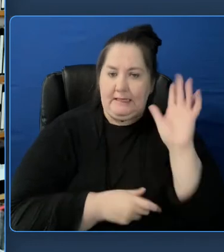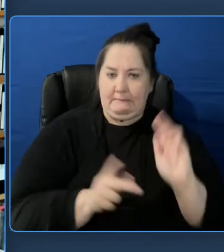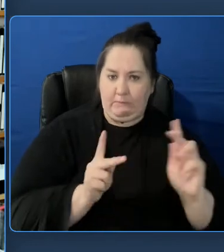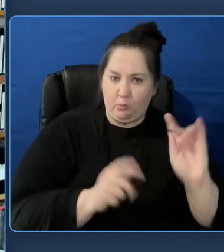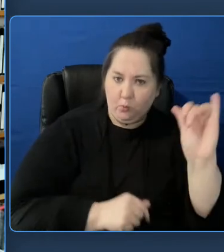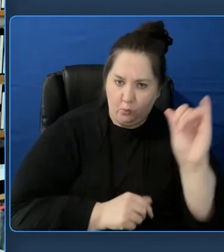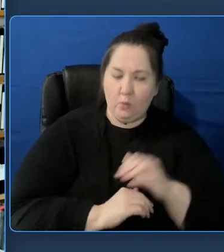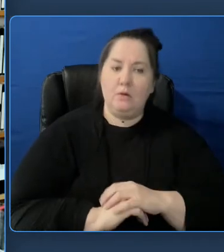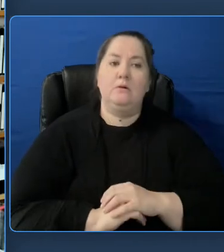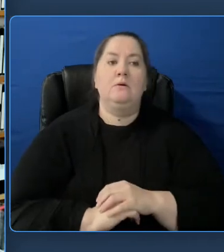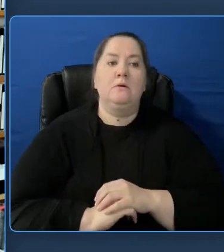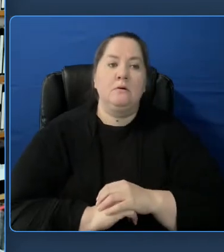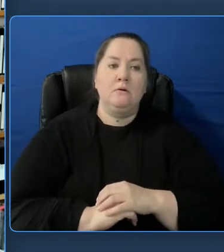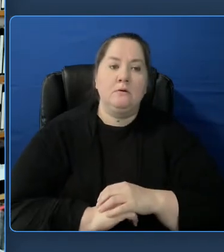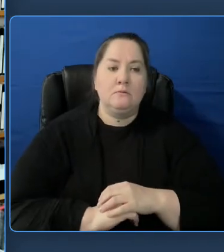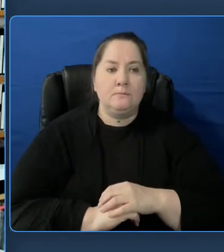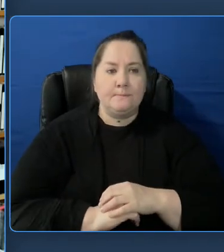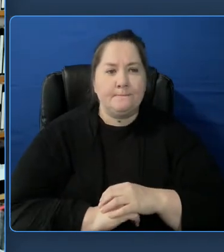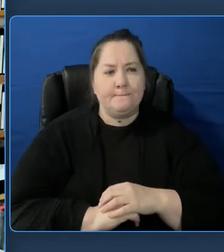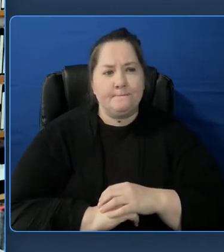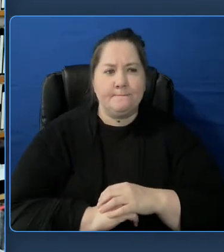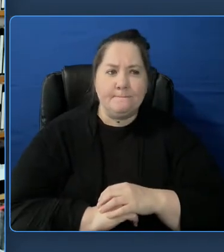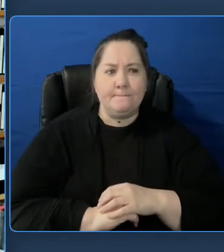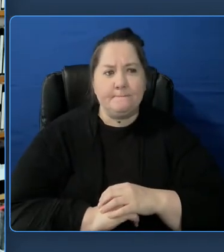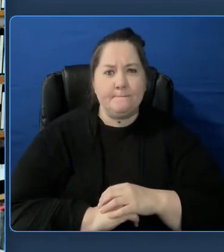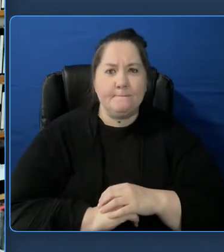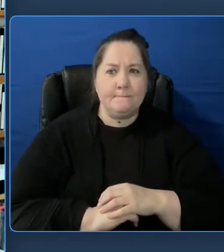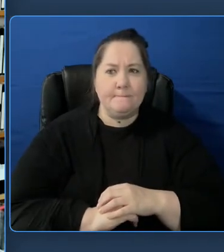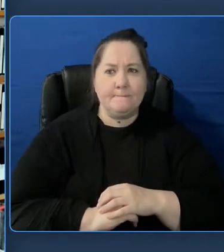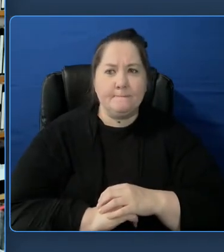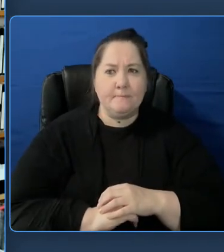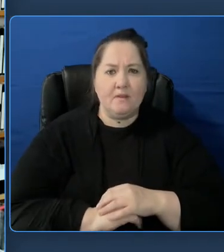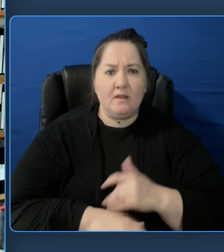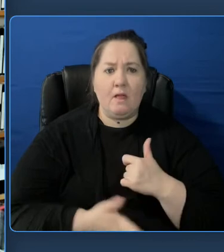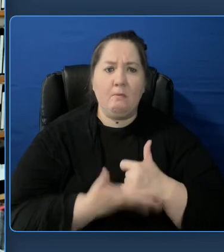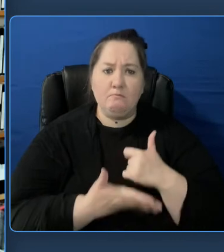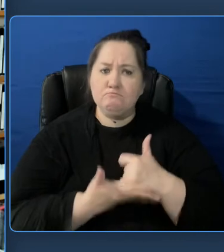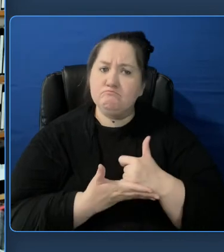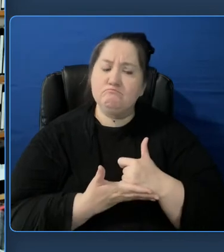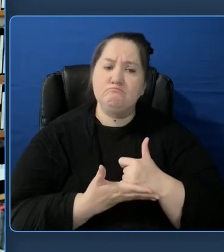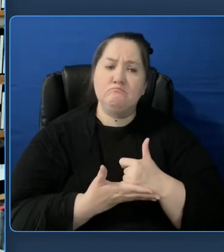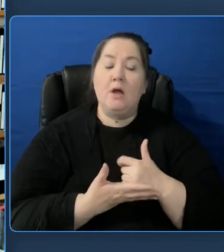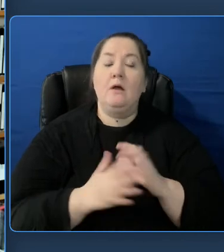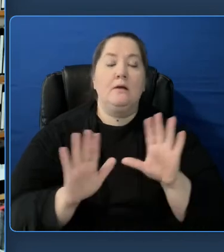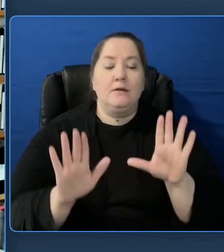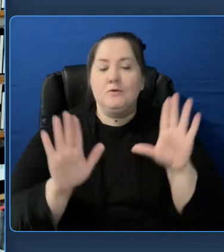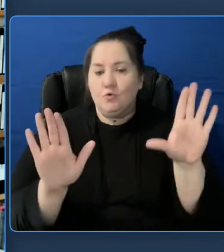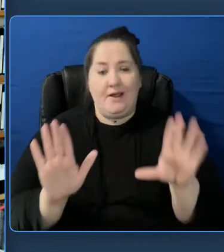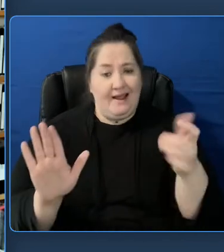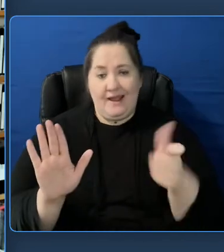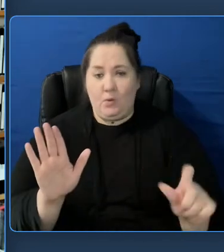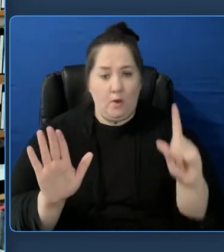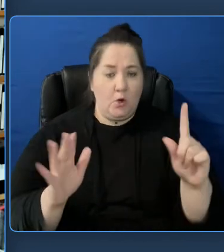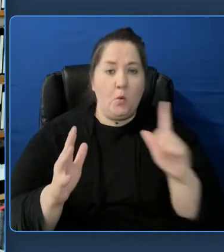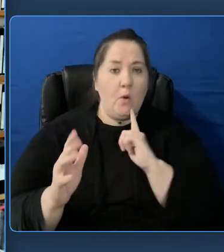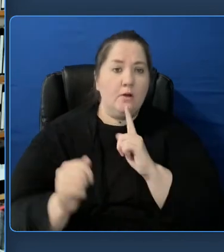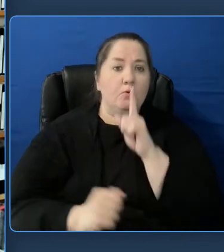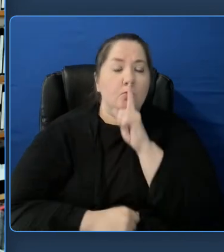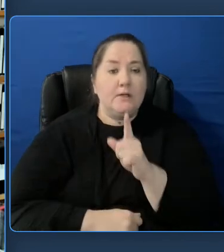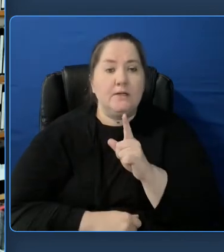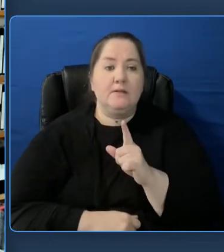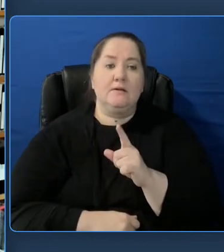folks. It really is, it's helpful. It's great for anyone who wants to